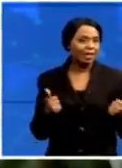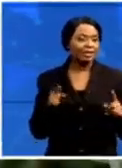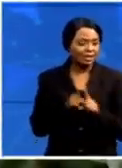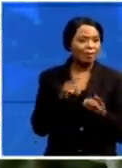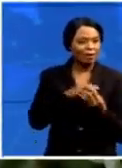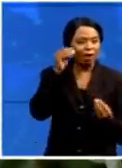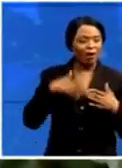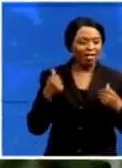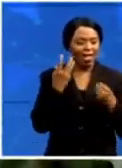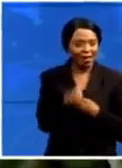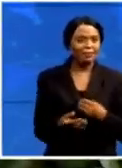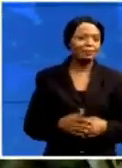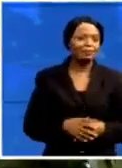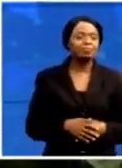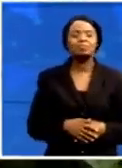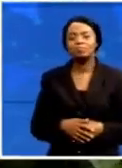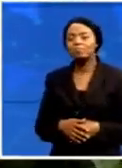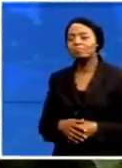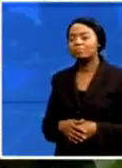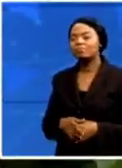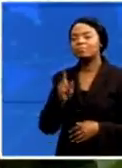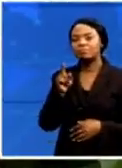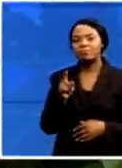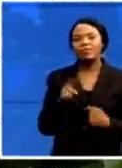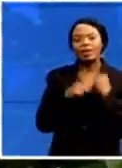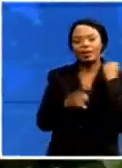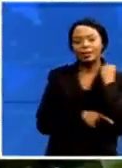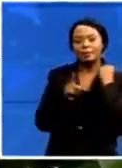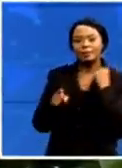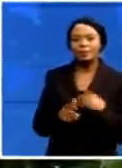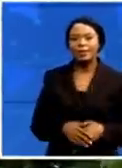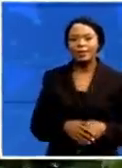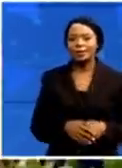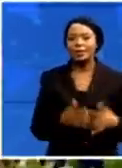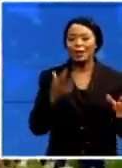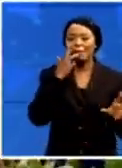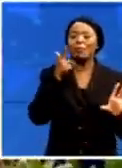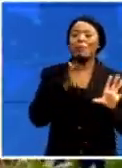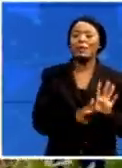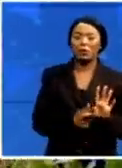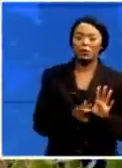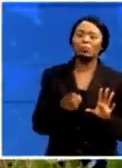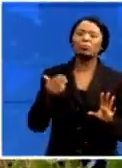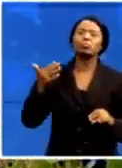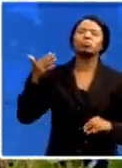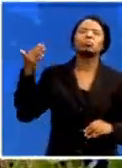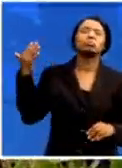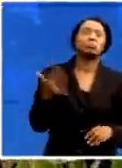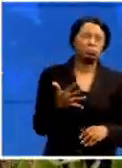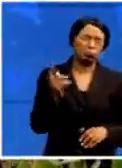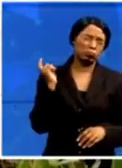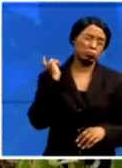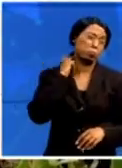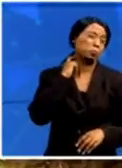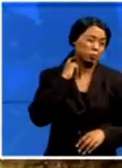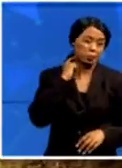cents, it's with the increase in the petrol, it's become a lot more expensive for you to send your goods across.